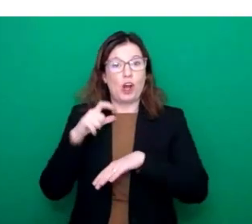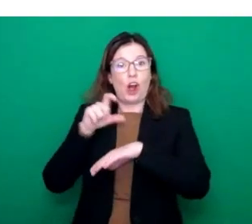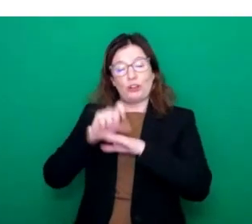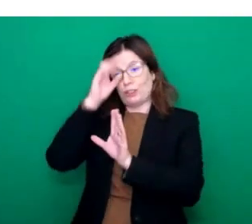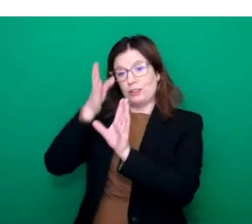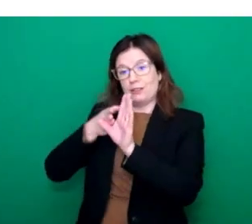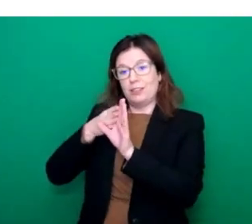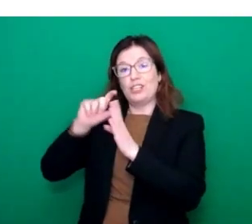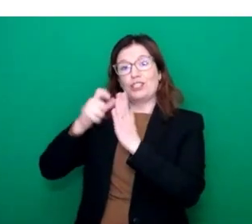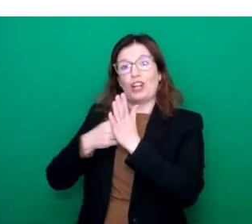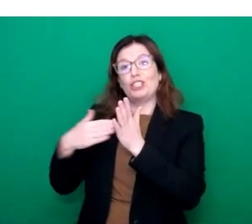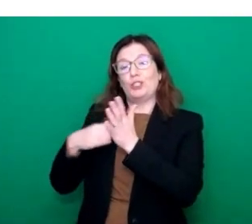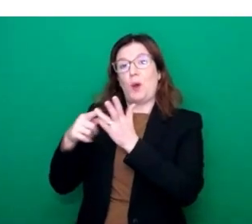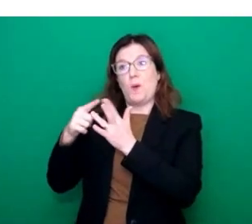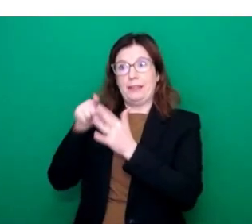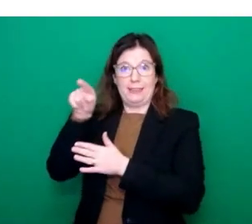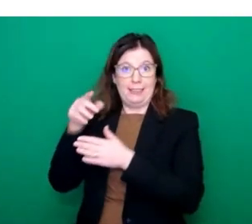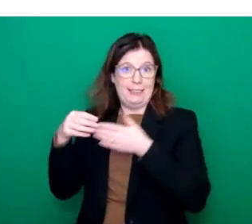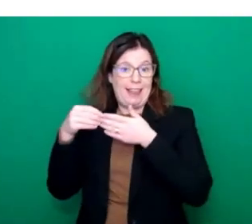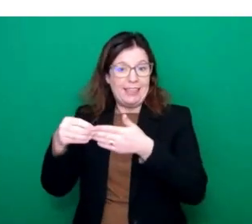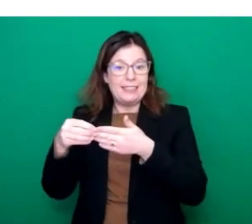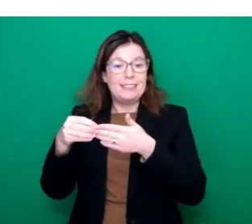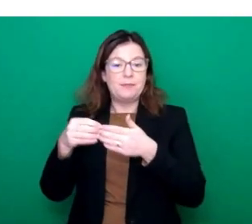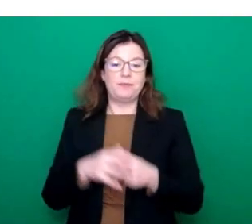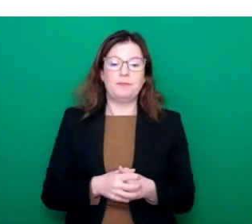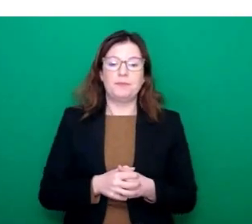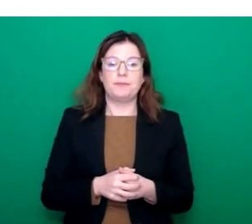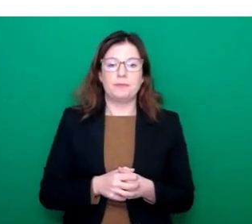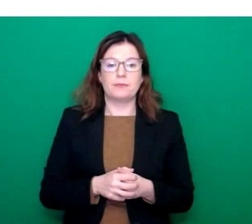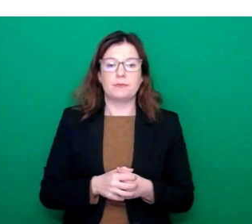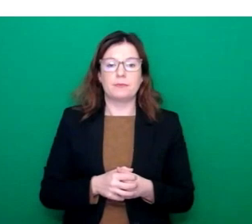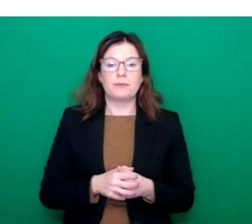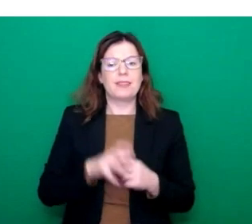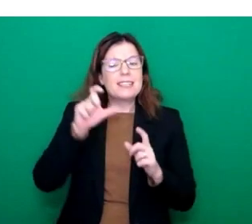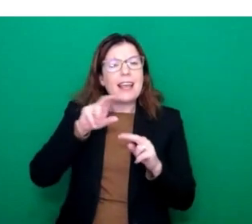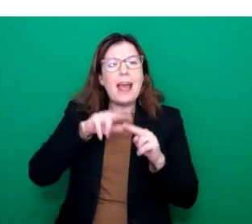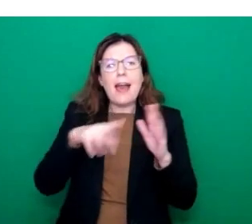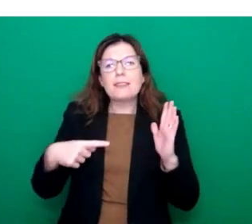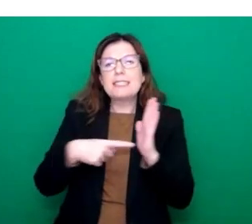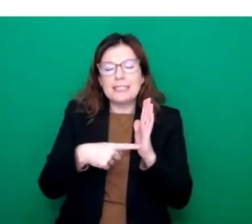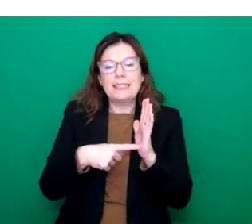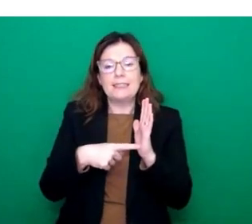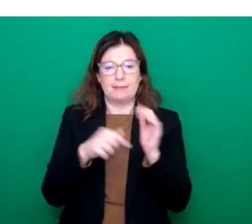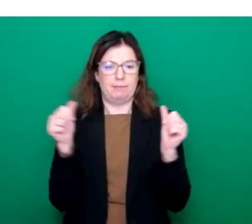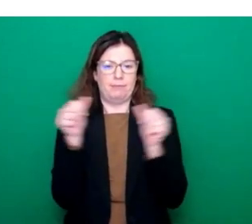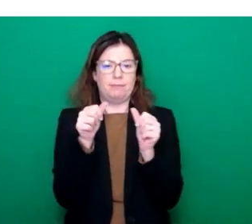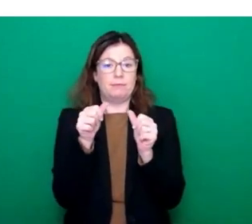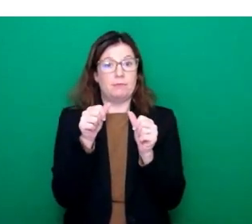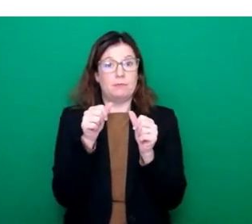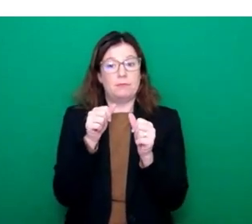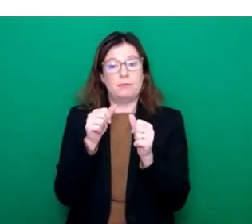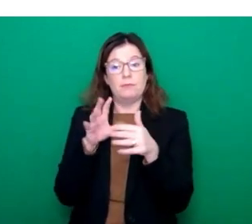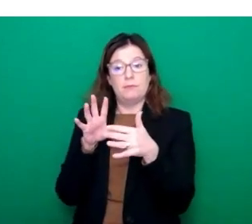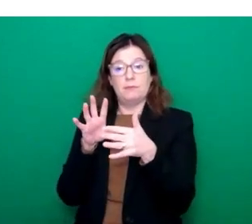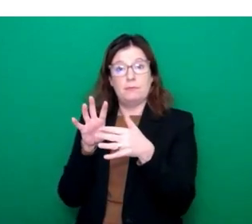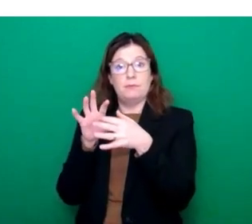Dr. Zoe Malpas. And you may know CFT as a third wave therapy approach that was